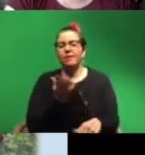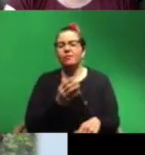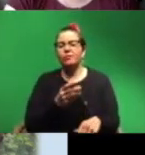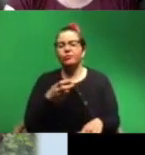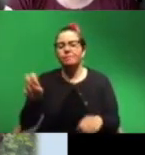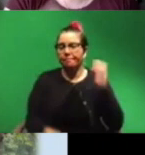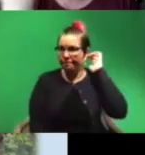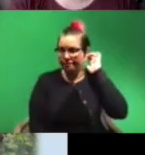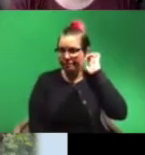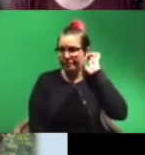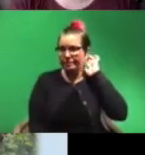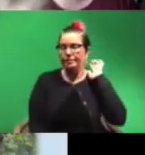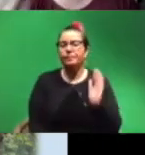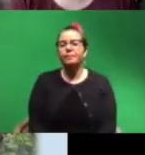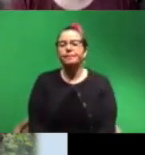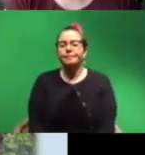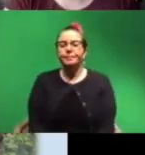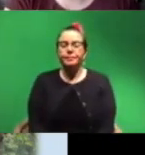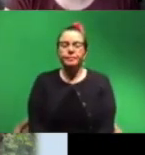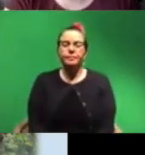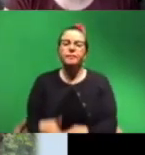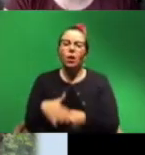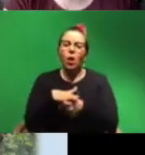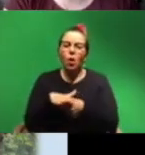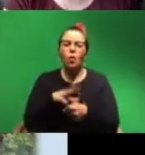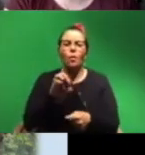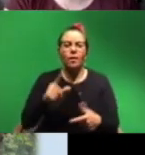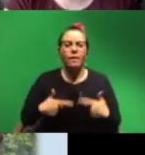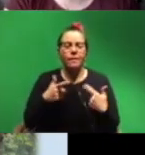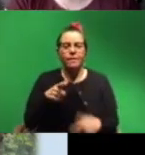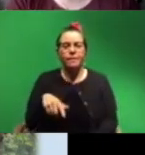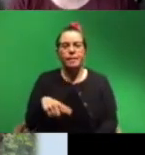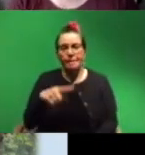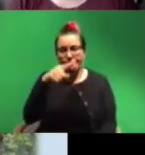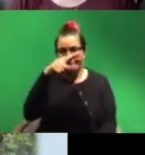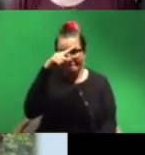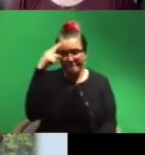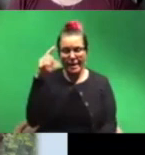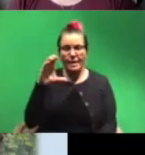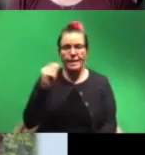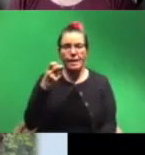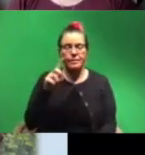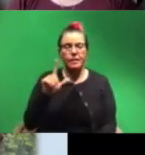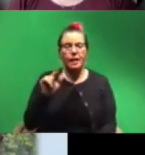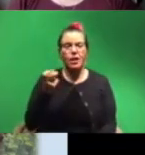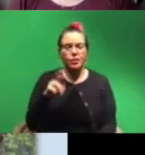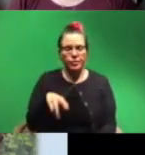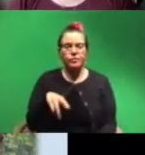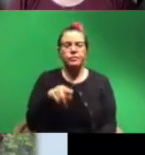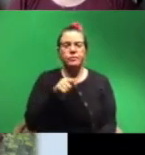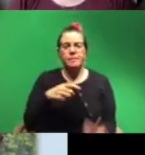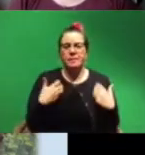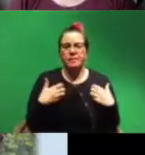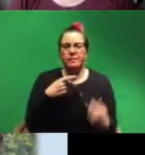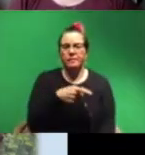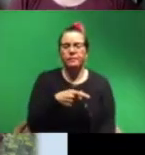then, so kind of the more local wildlife, this is a black-capped langur that we found at the kind of just